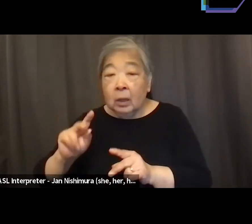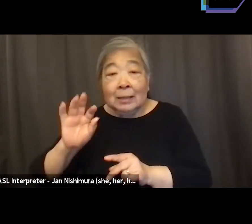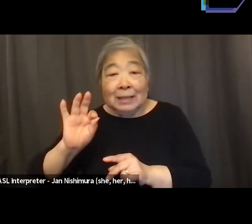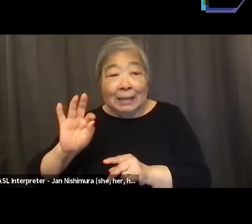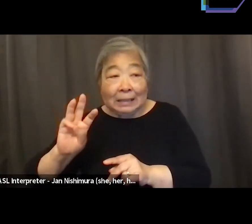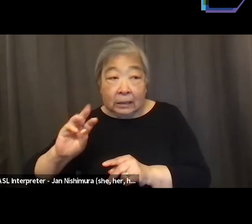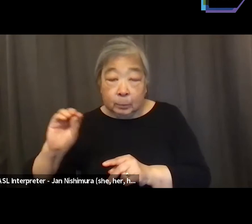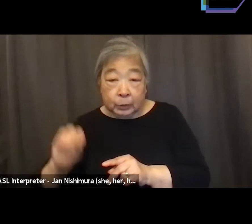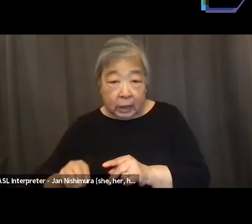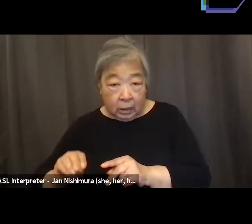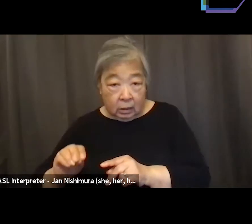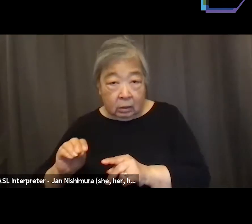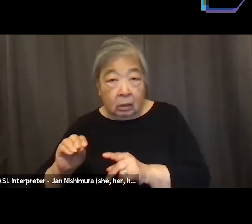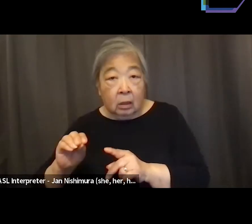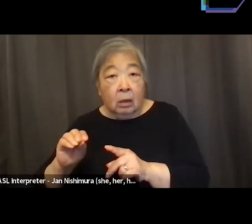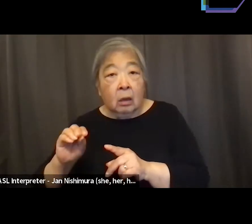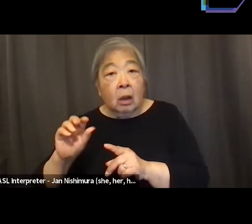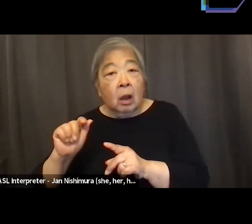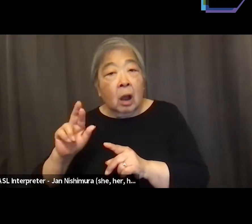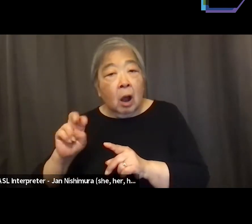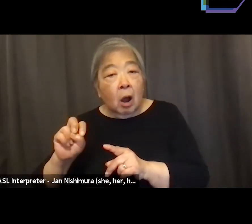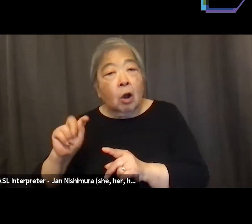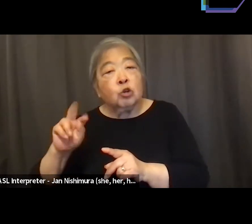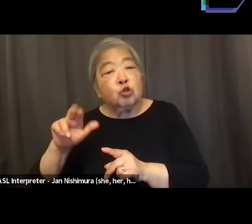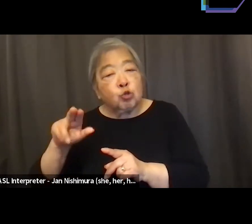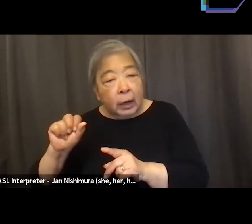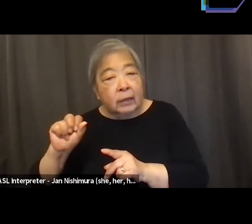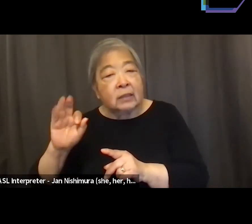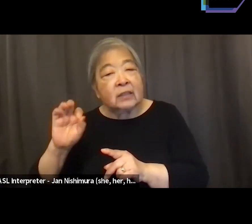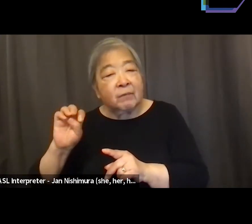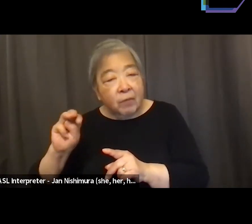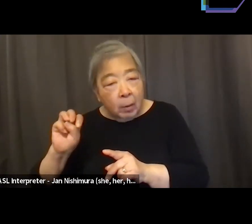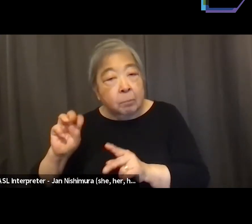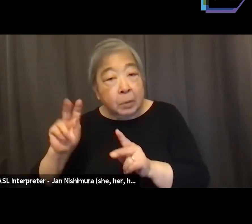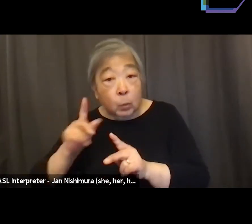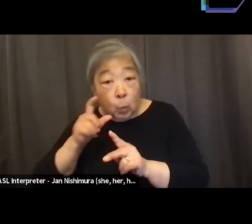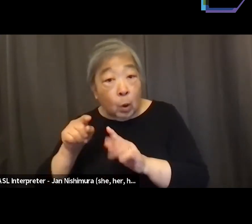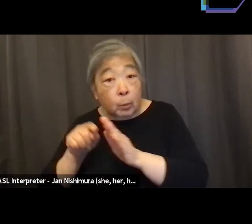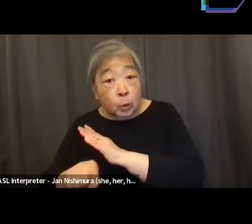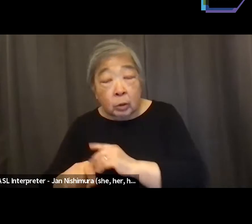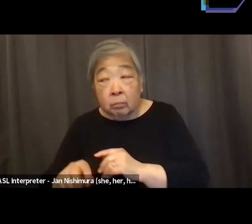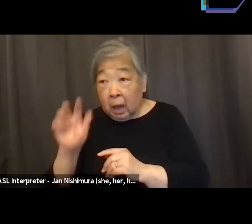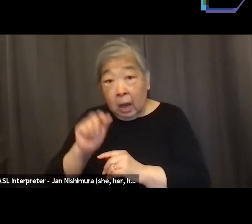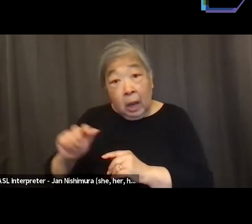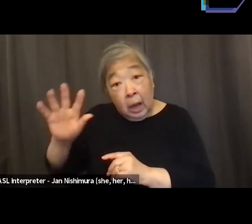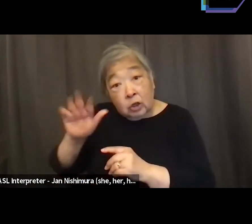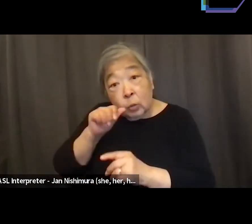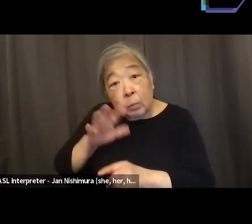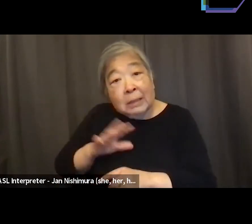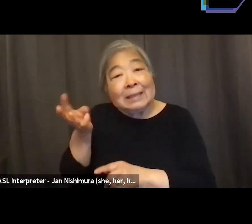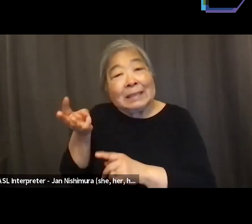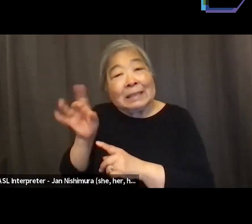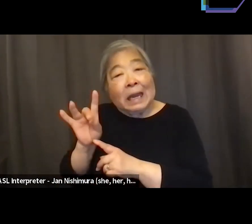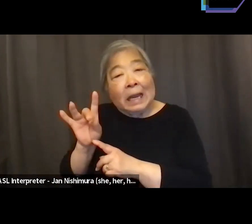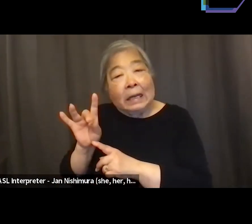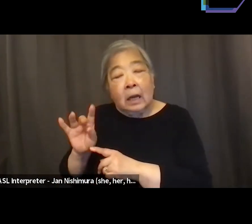96% of trans folk murdered are trans feminine people. And when it comes to Asian women, 68% of